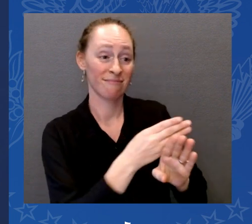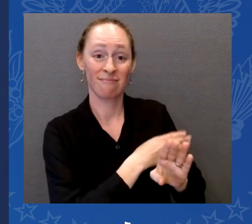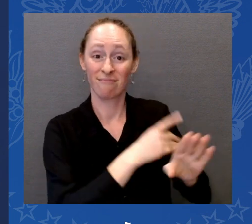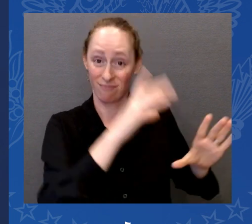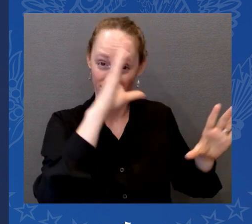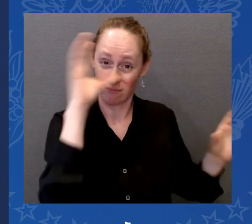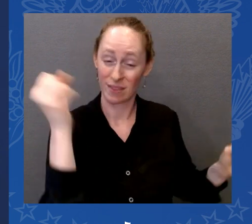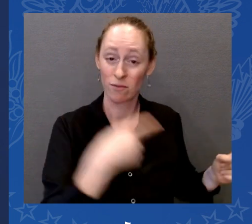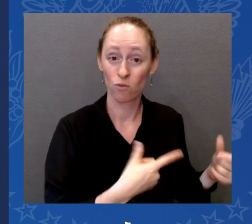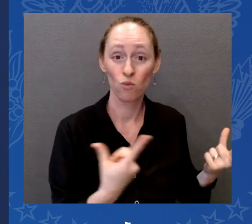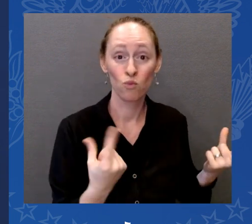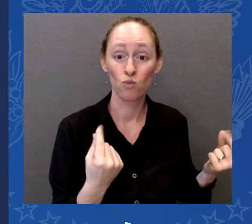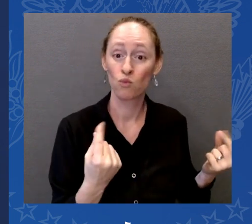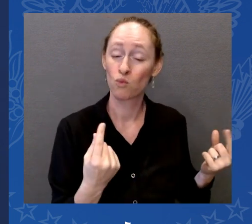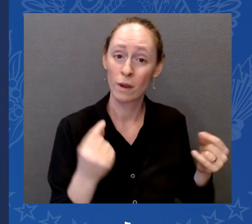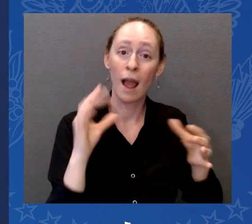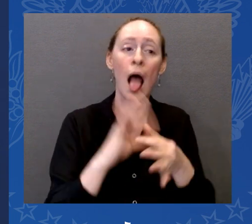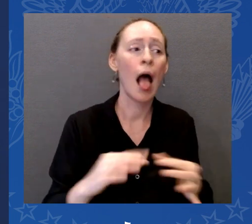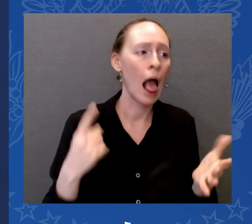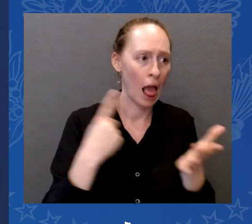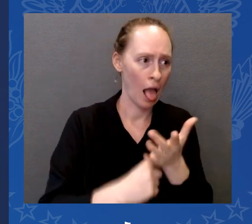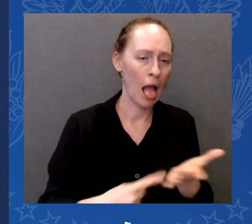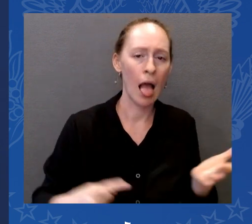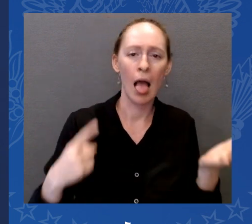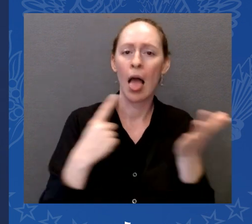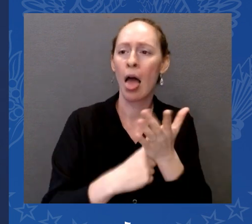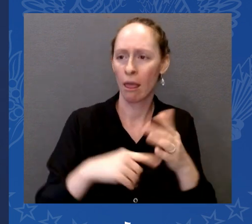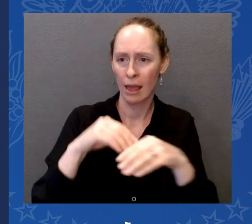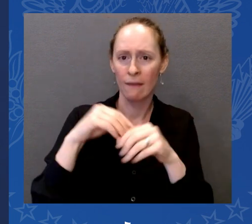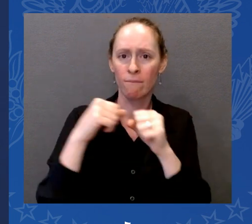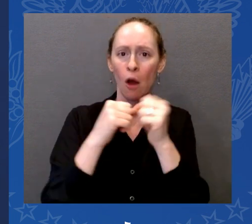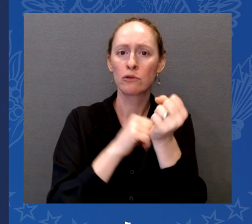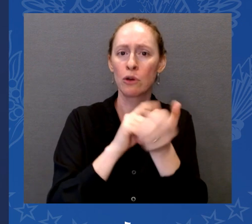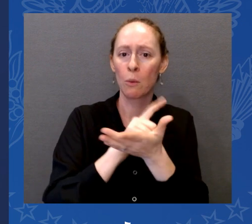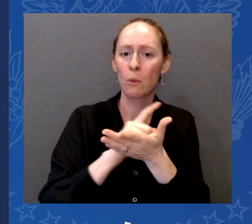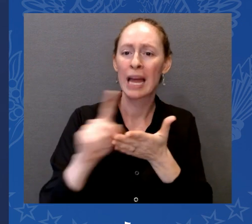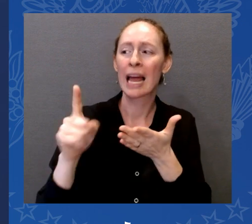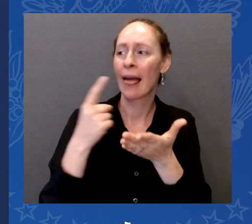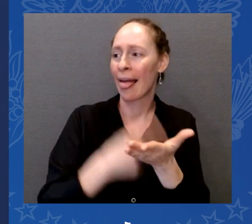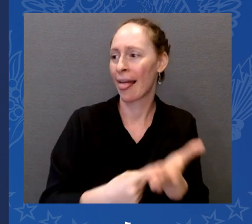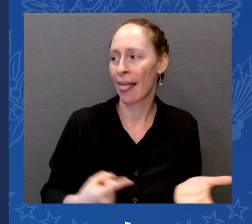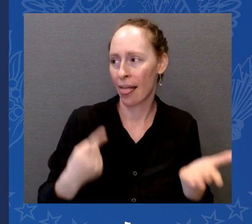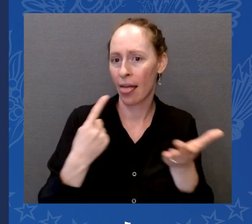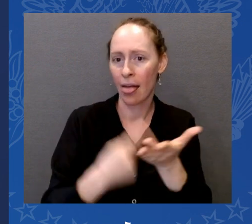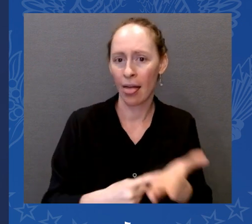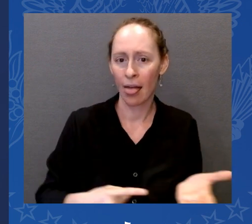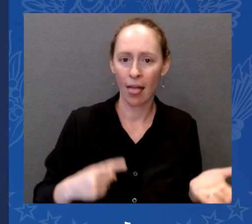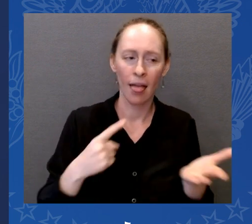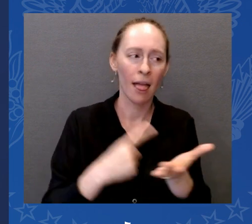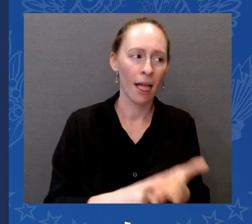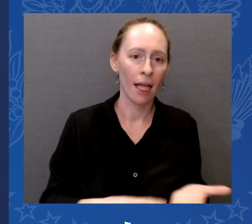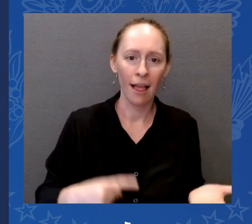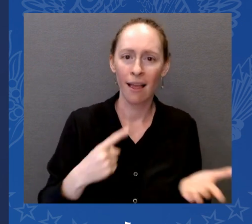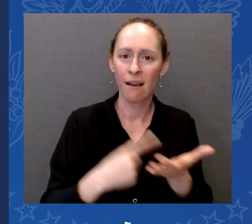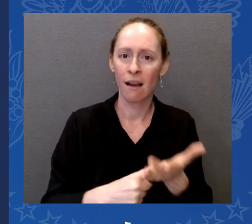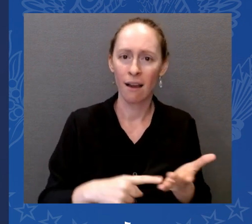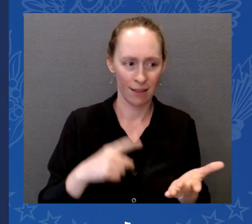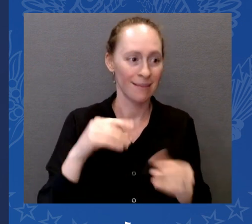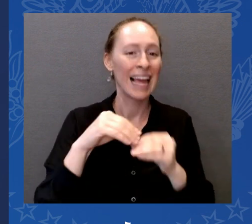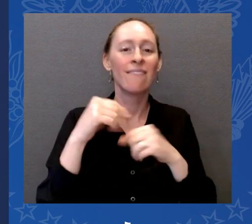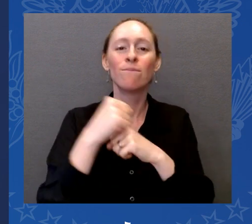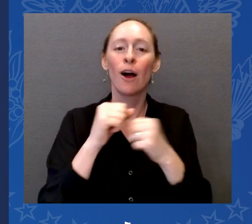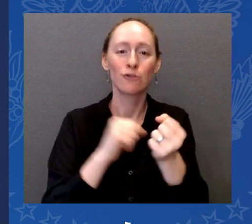done. It became a punchline when you talk about Infrastructure Week. Well, on my watch, we turned Infrastructure Week into